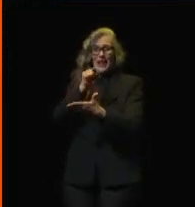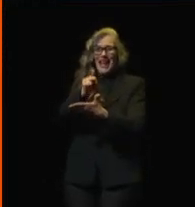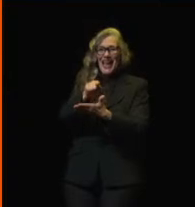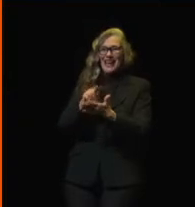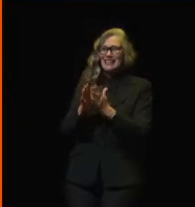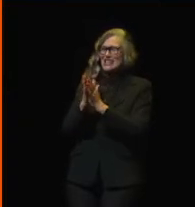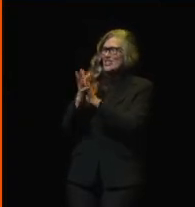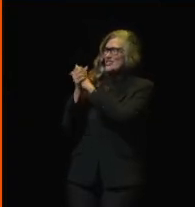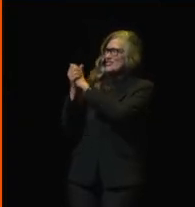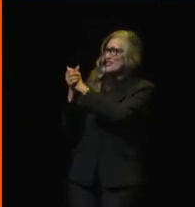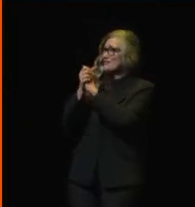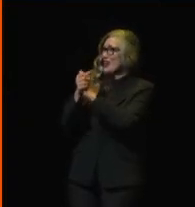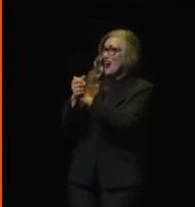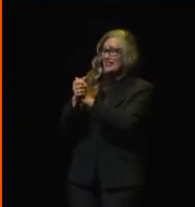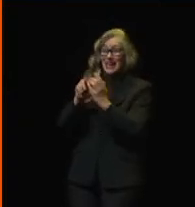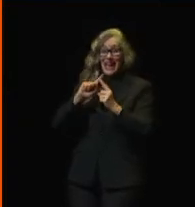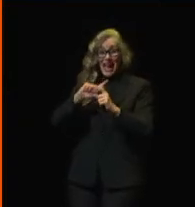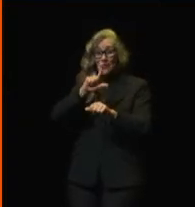this year.